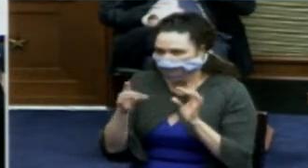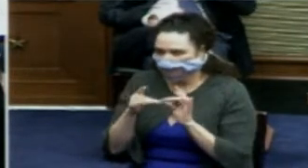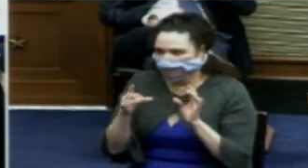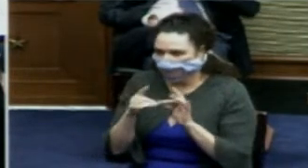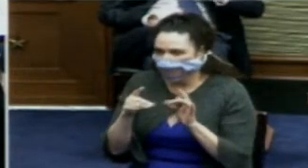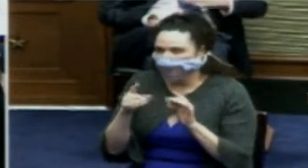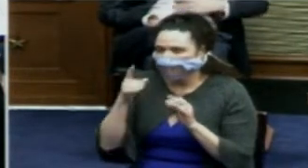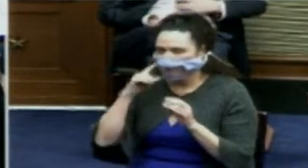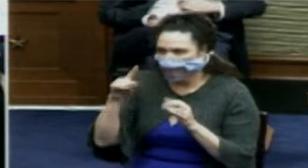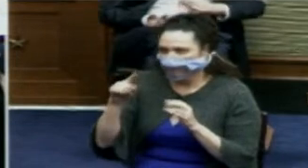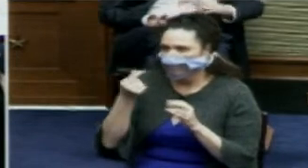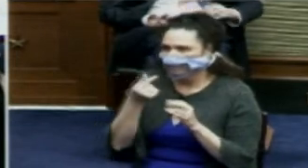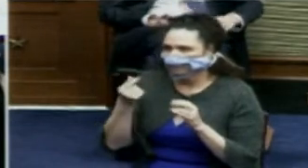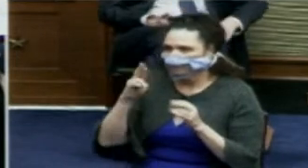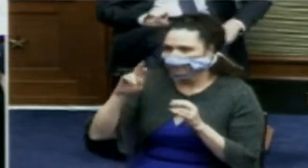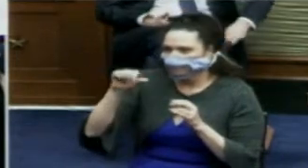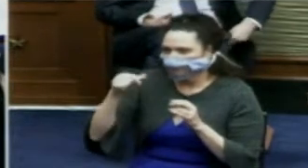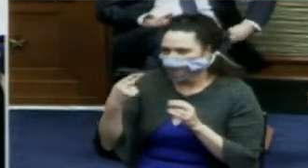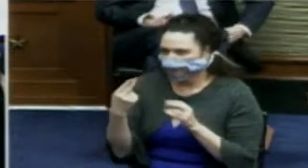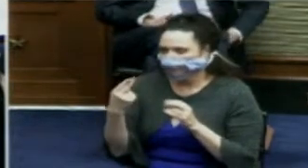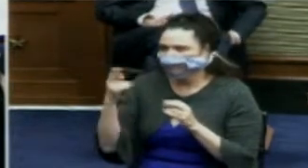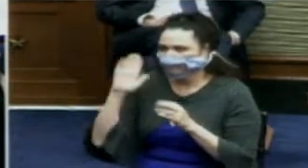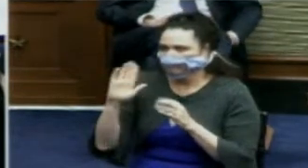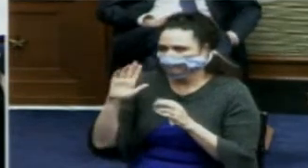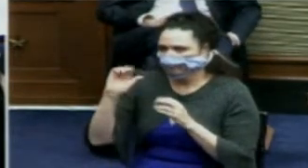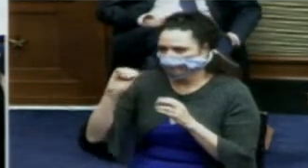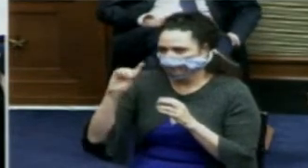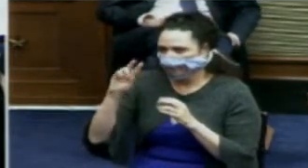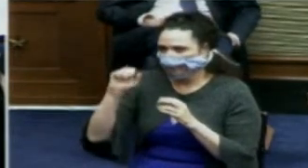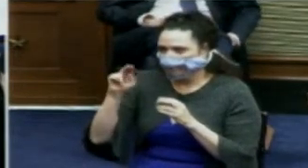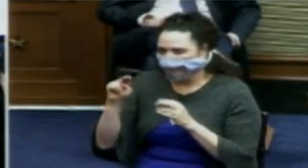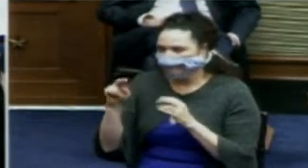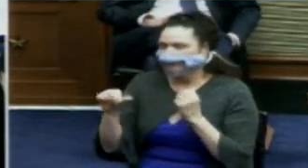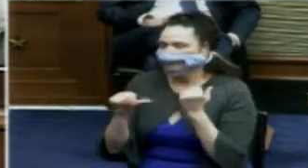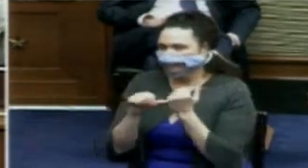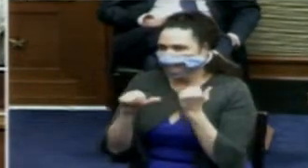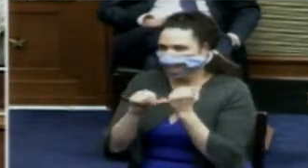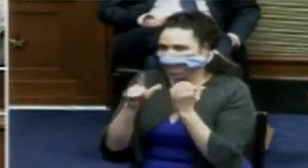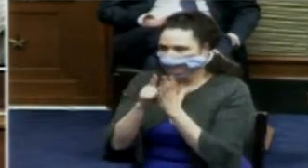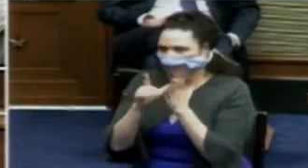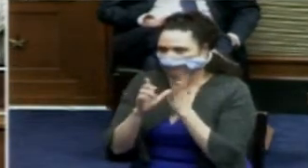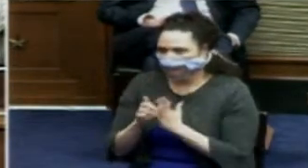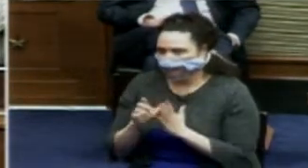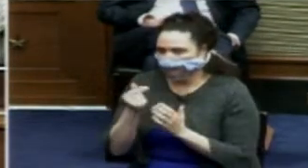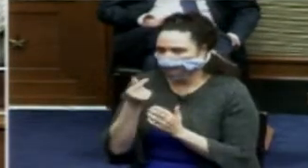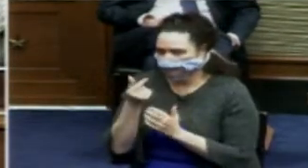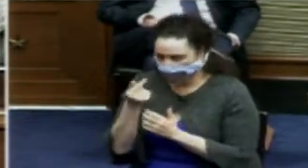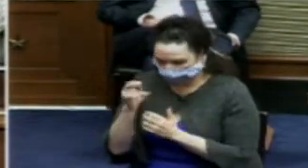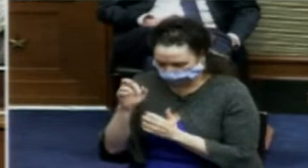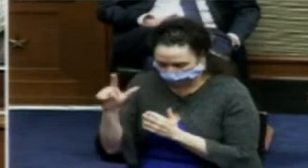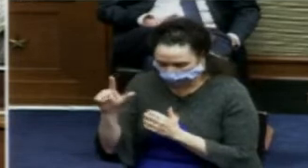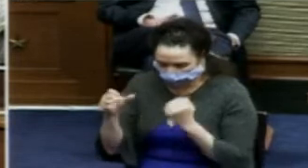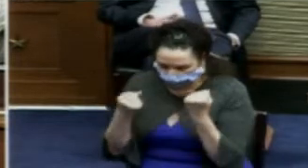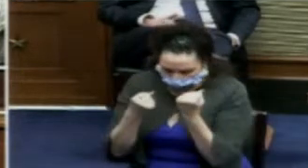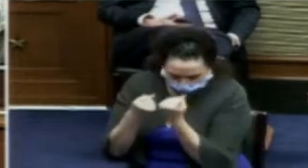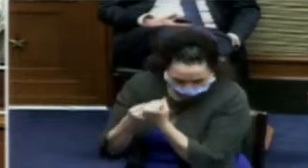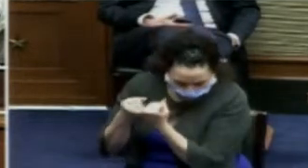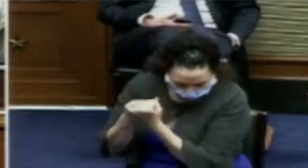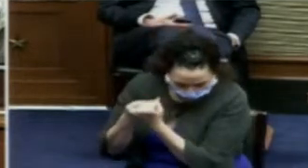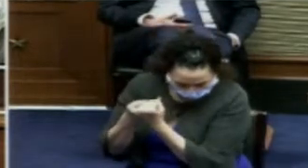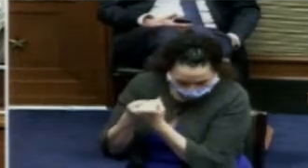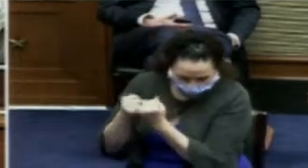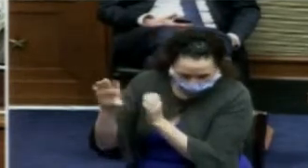Bush administration Assistant Attorney General Via Den in support of the constitutionality of the D.C. statehood